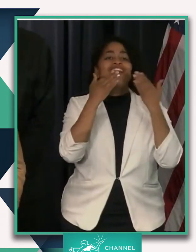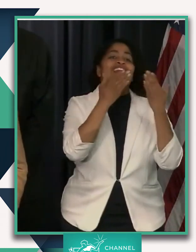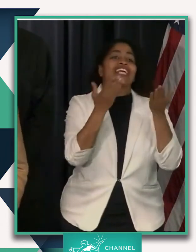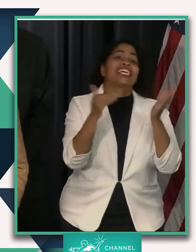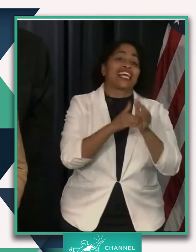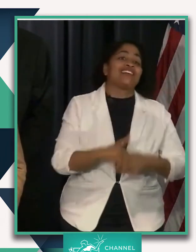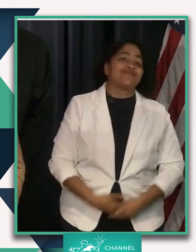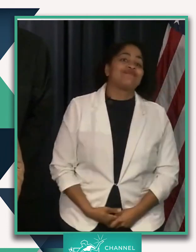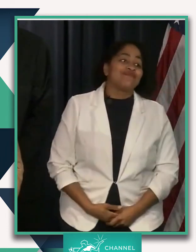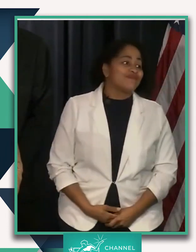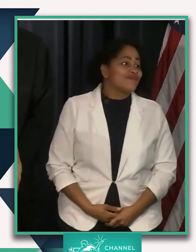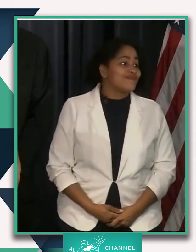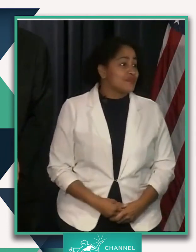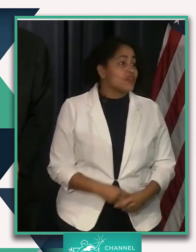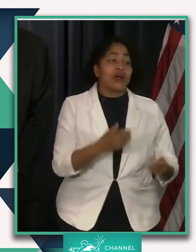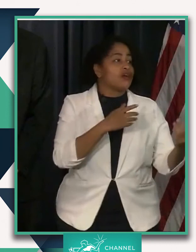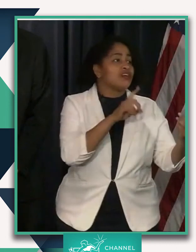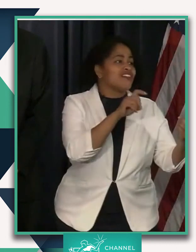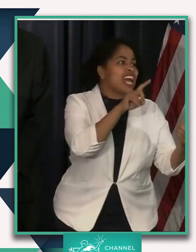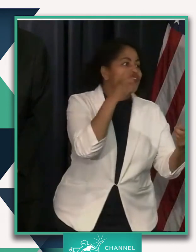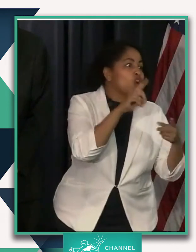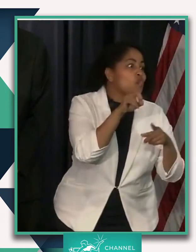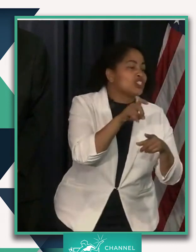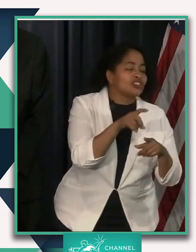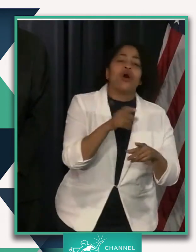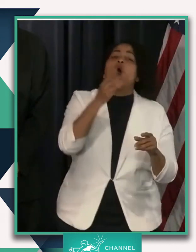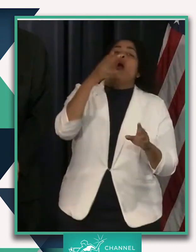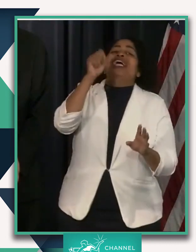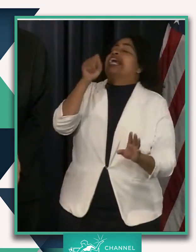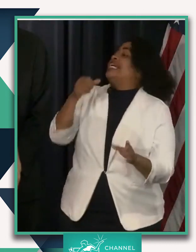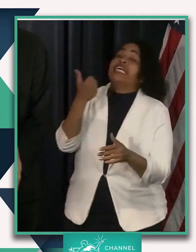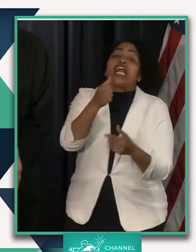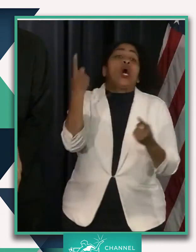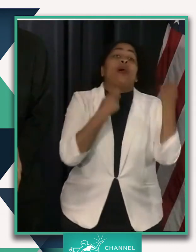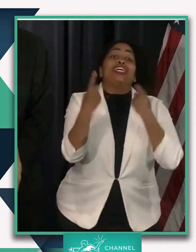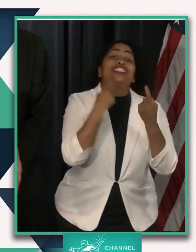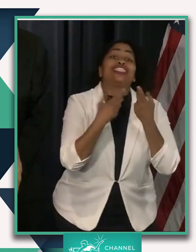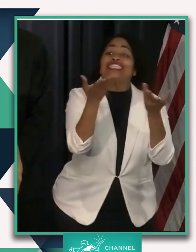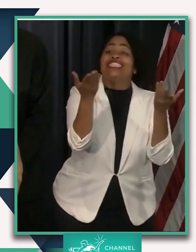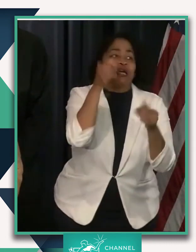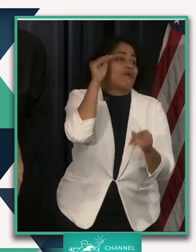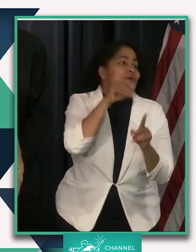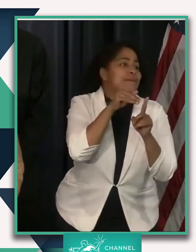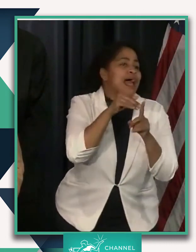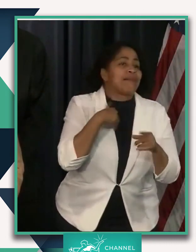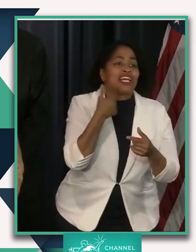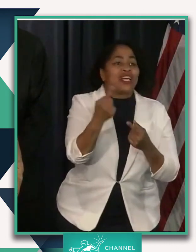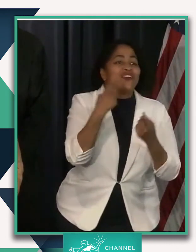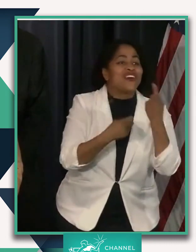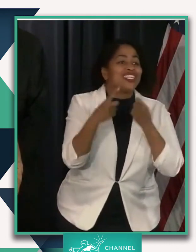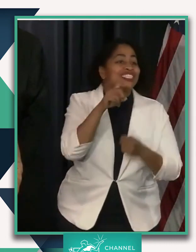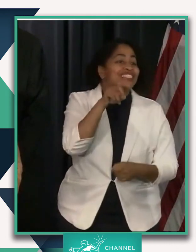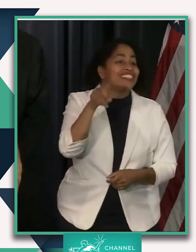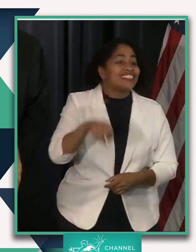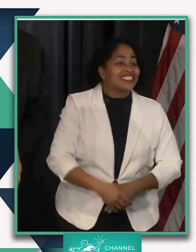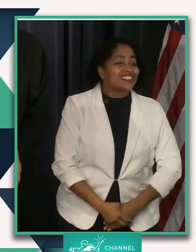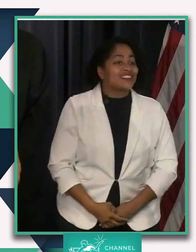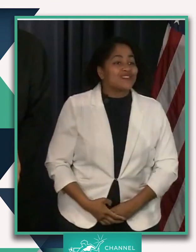again. Oh, yes. And questions. He just reminded me. Any